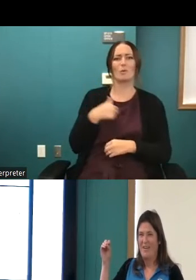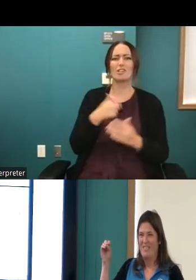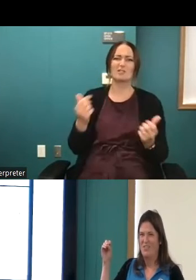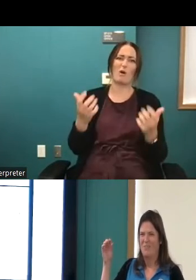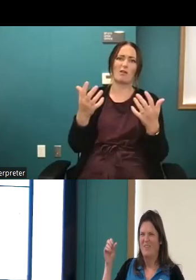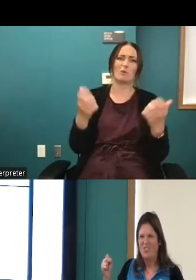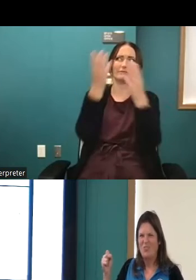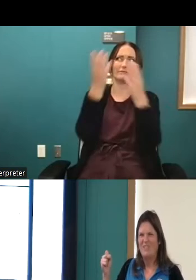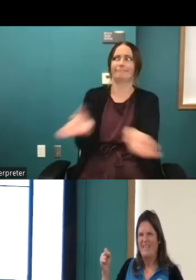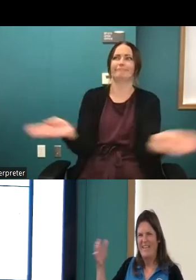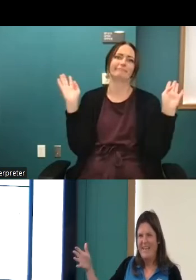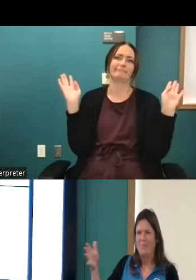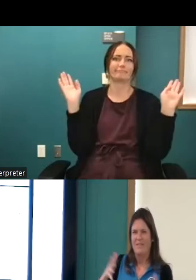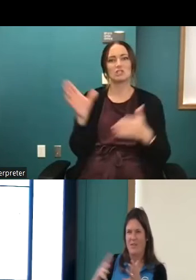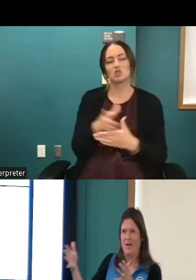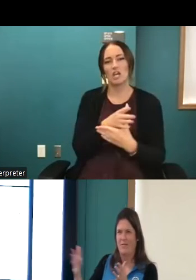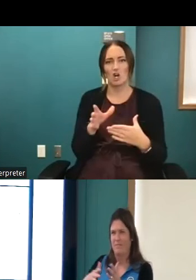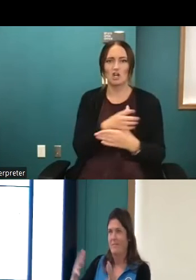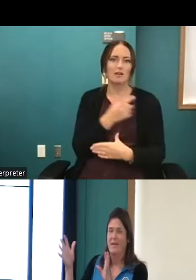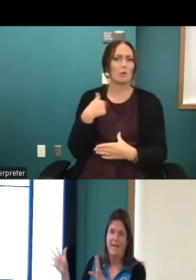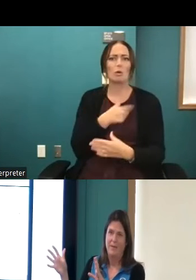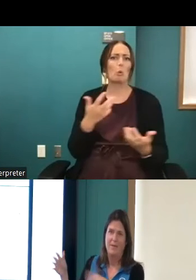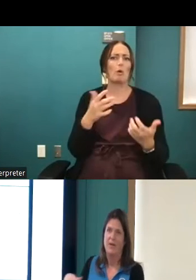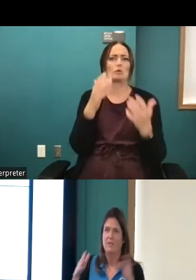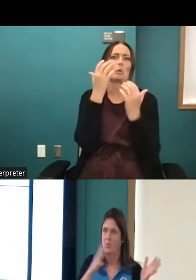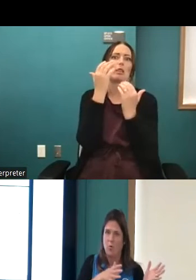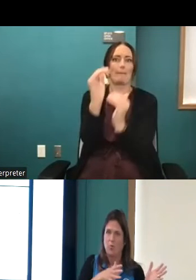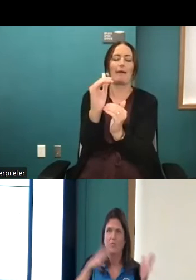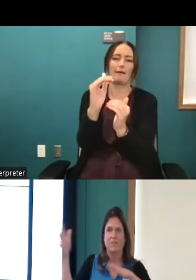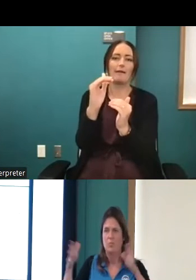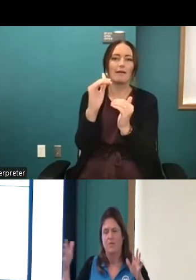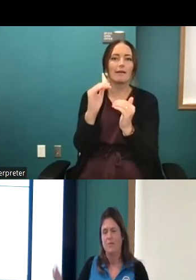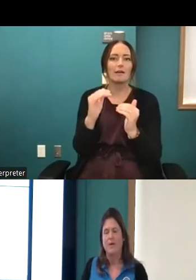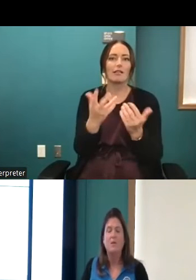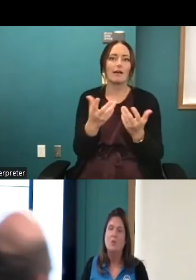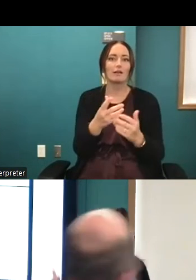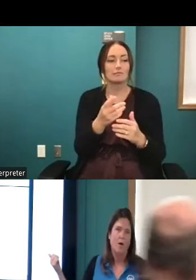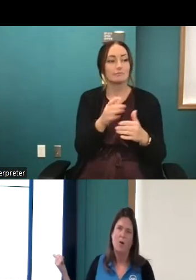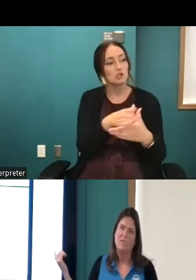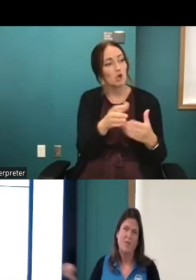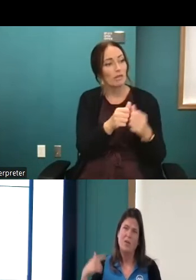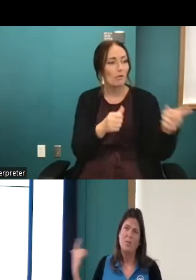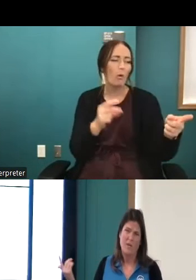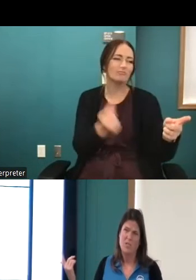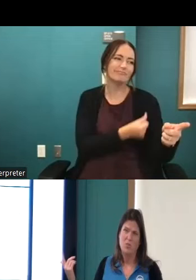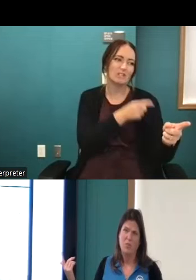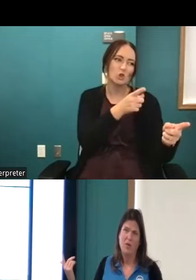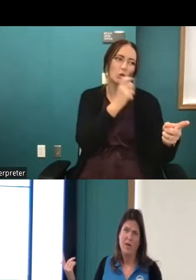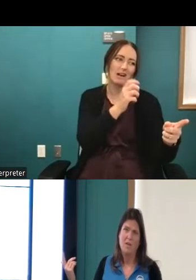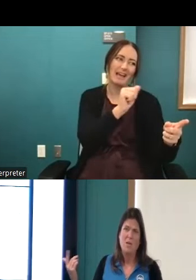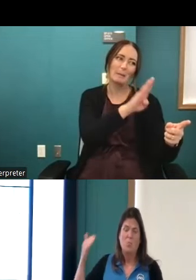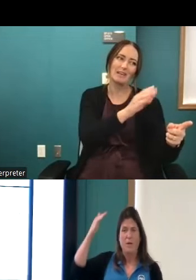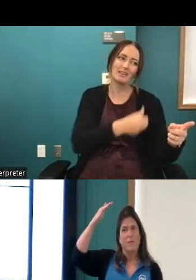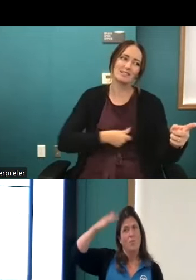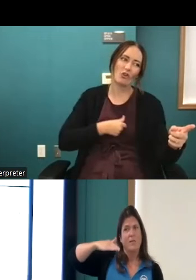to go in and share something like, shoot, they can't because they don't have an AB device or a Cochlear device or whatever. But with ours, anyone can register for